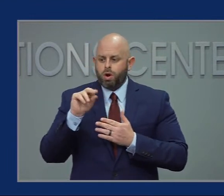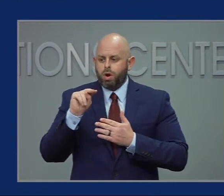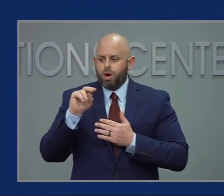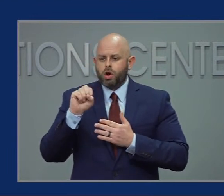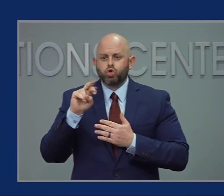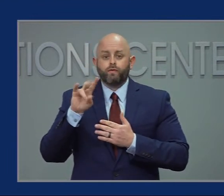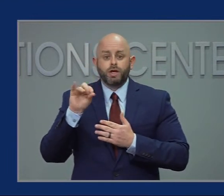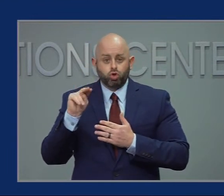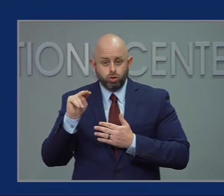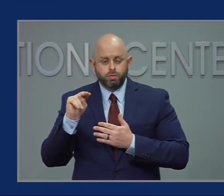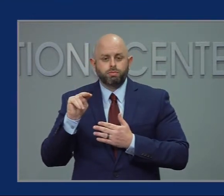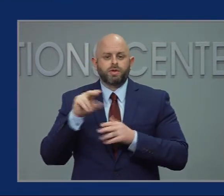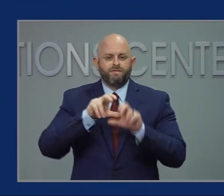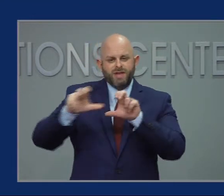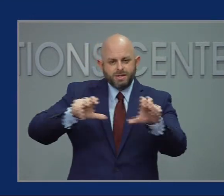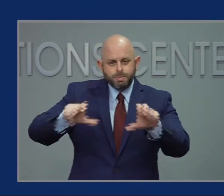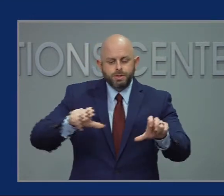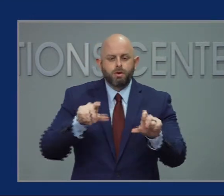in the Parks and